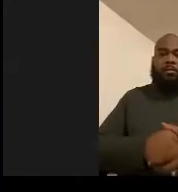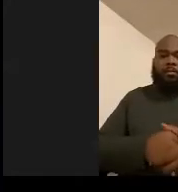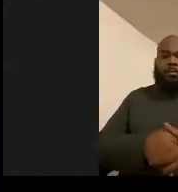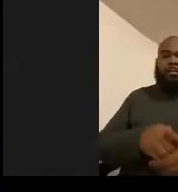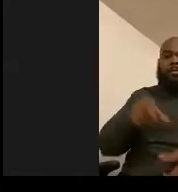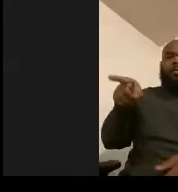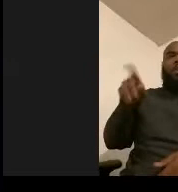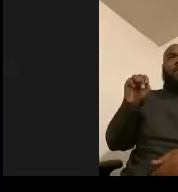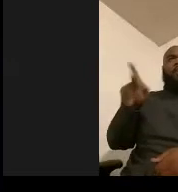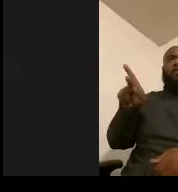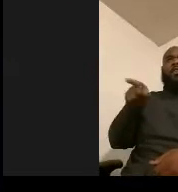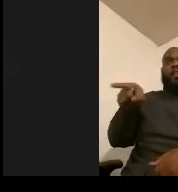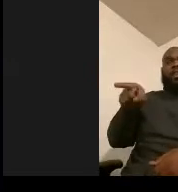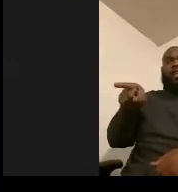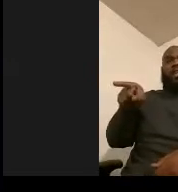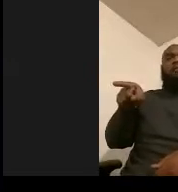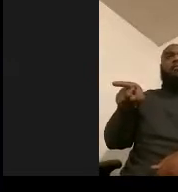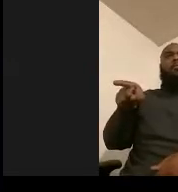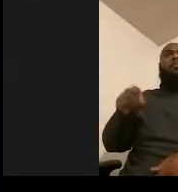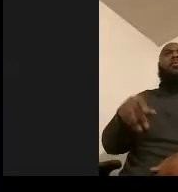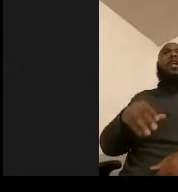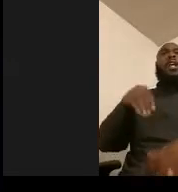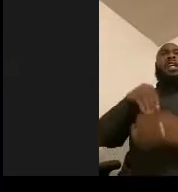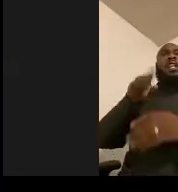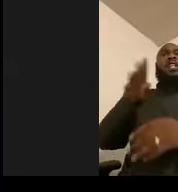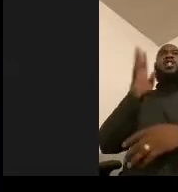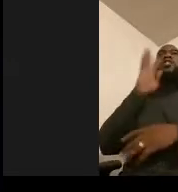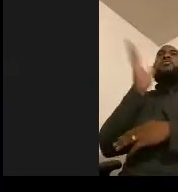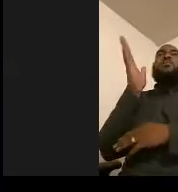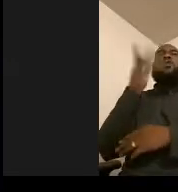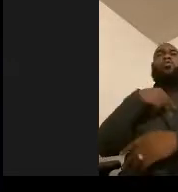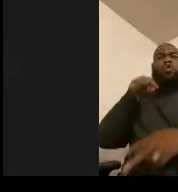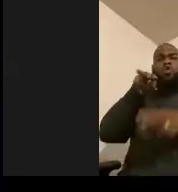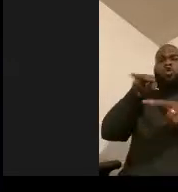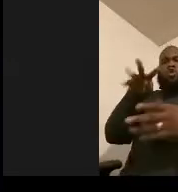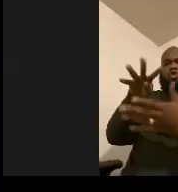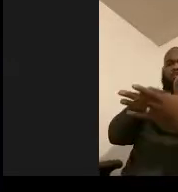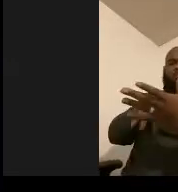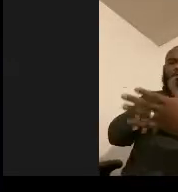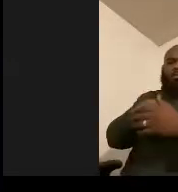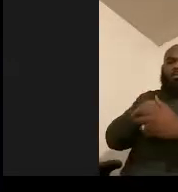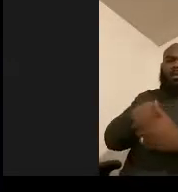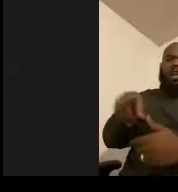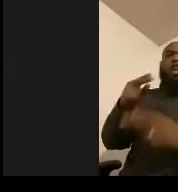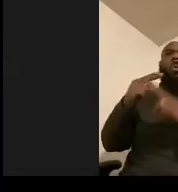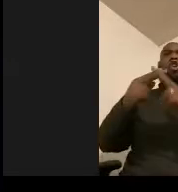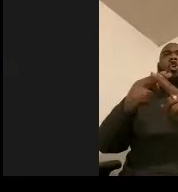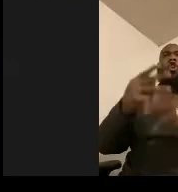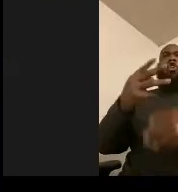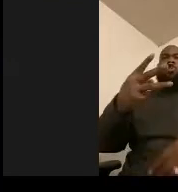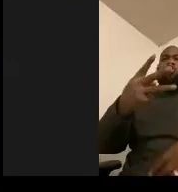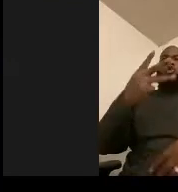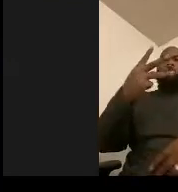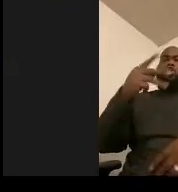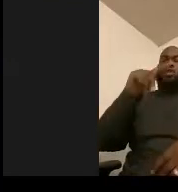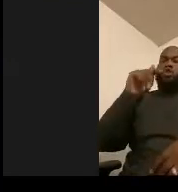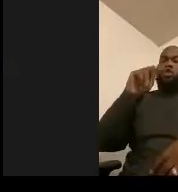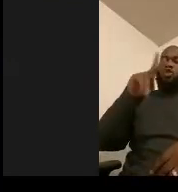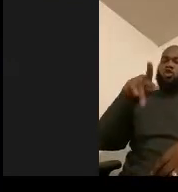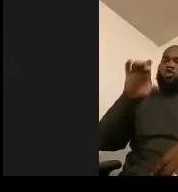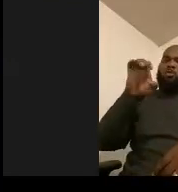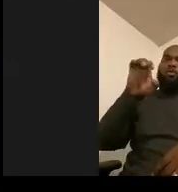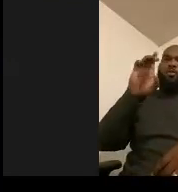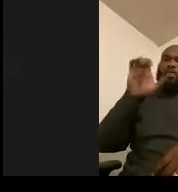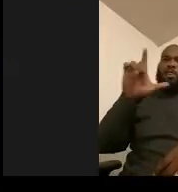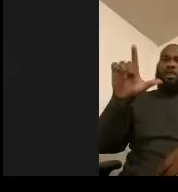speech we're gonna look at in some detail, he calls it the triple evils of racism, militarism, and poverty, right?